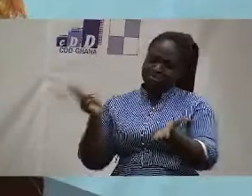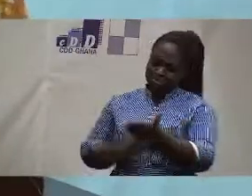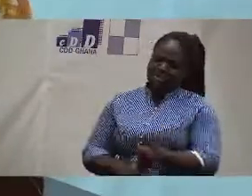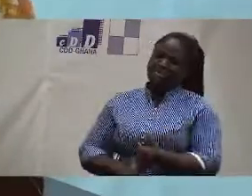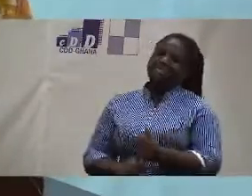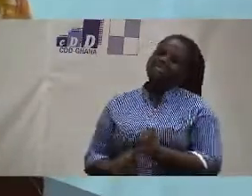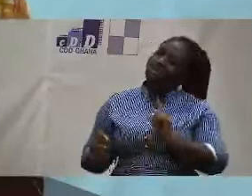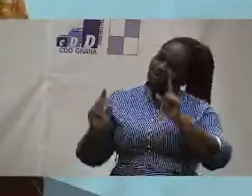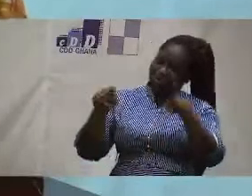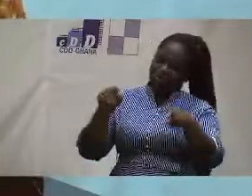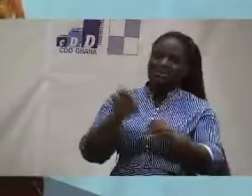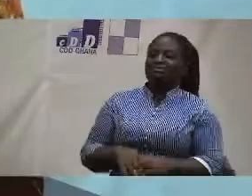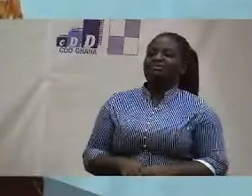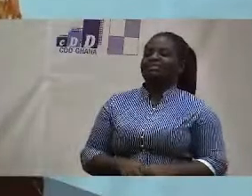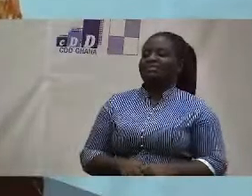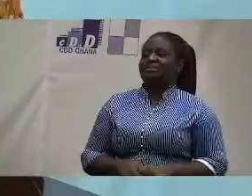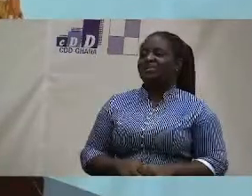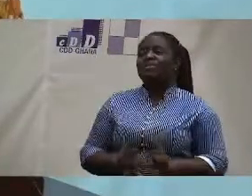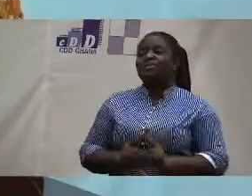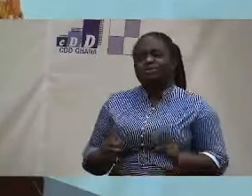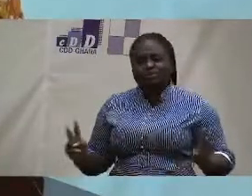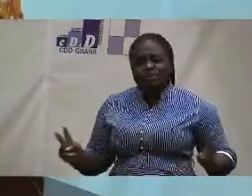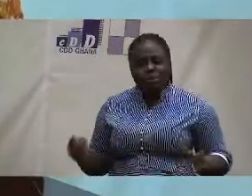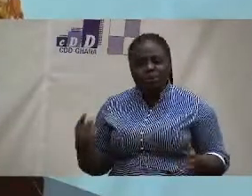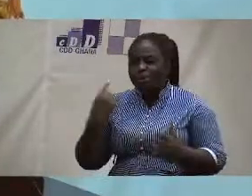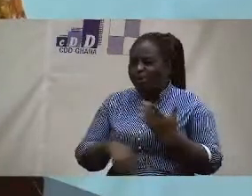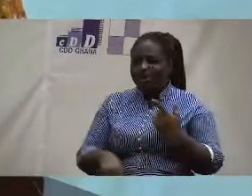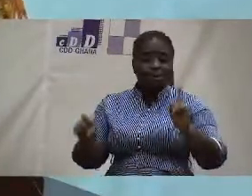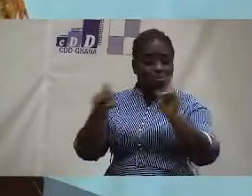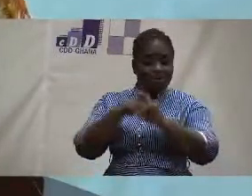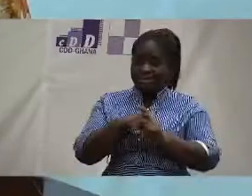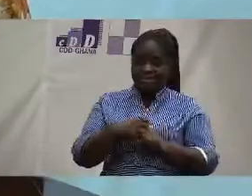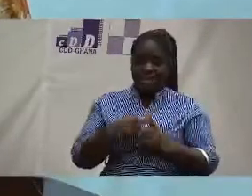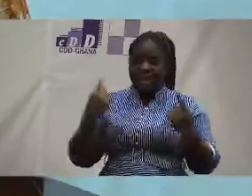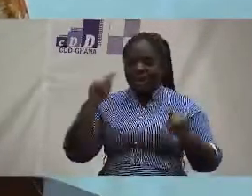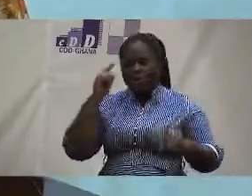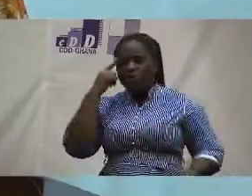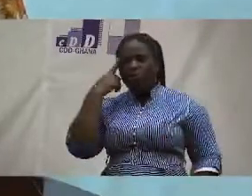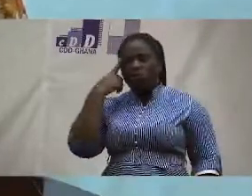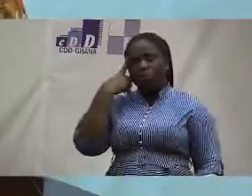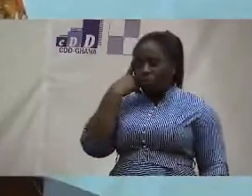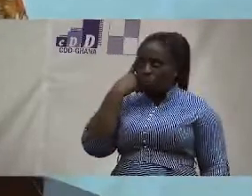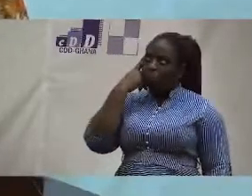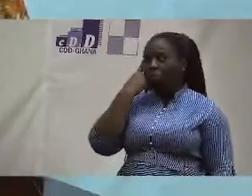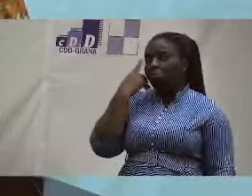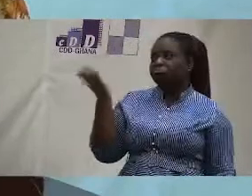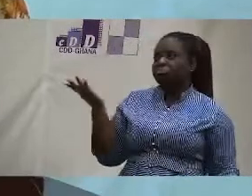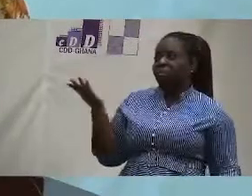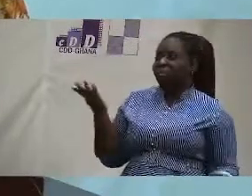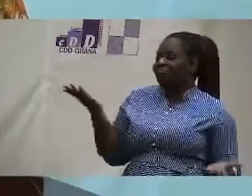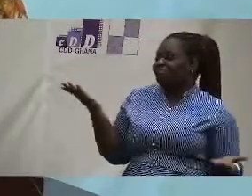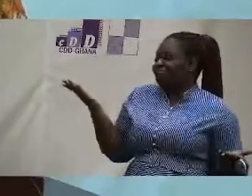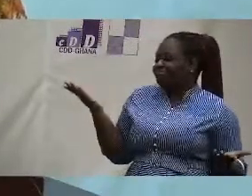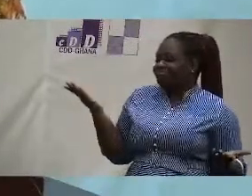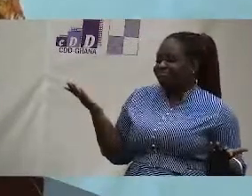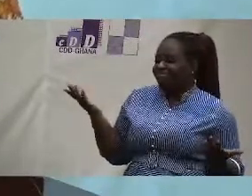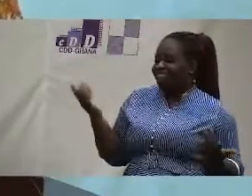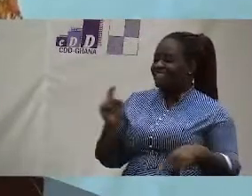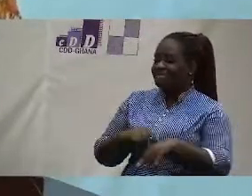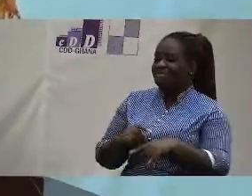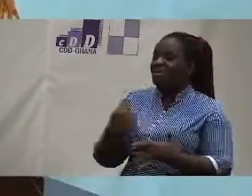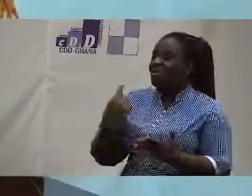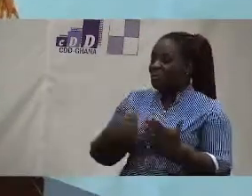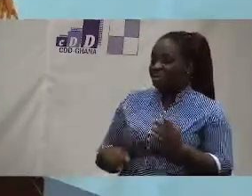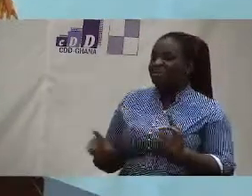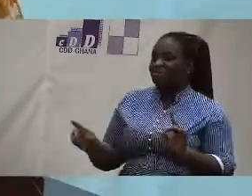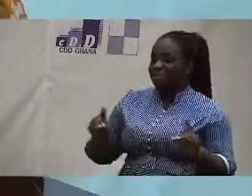and be on the vote. So what kind of positives can we start thinking of other than that in terms of what we